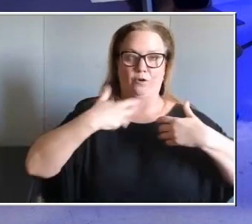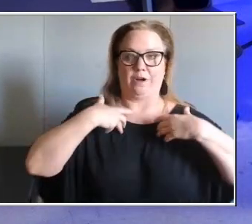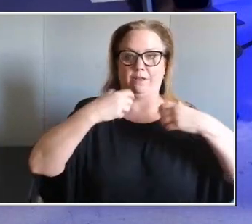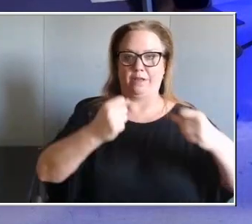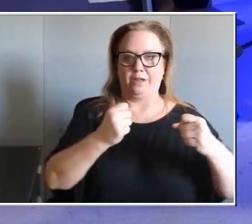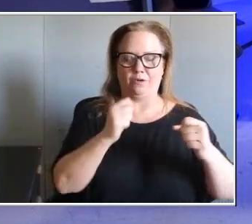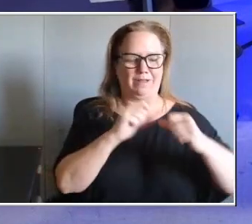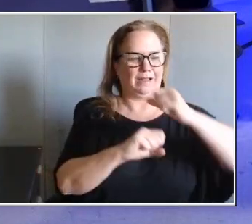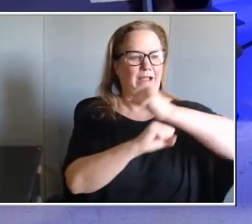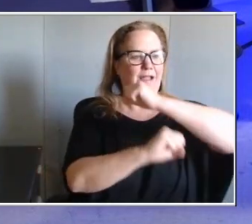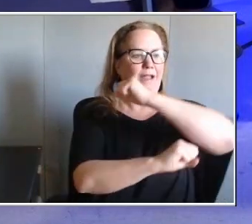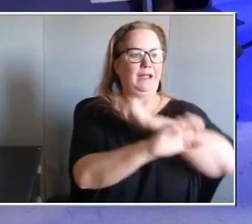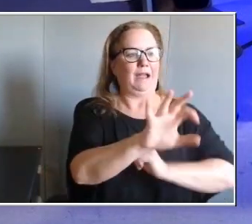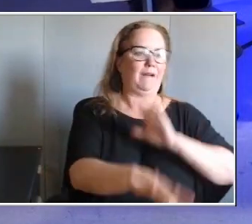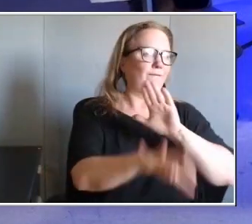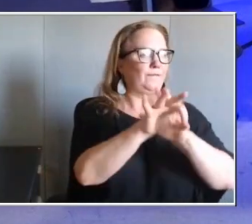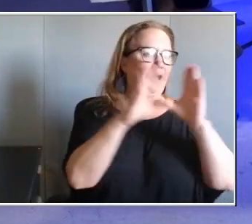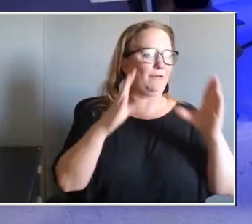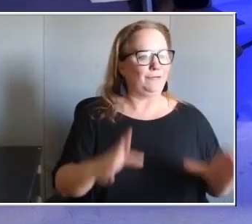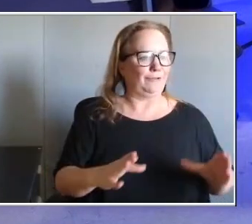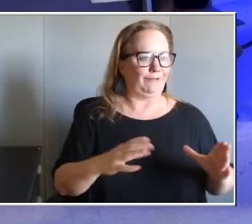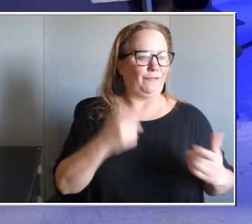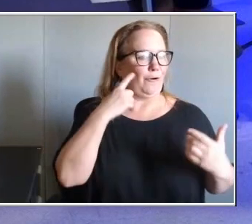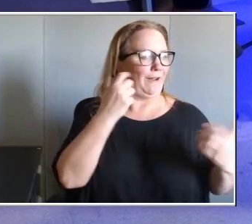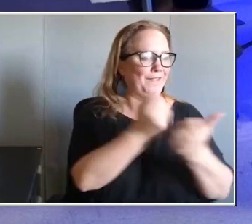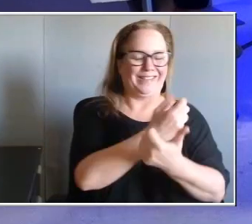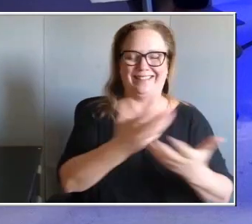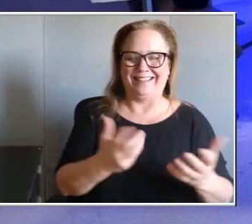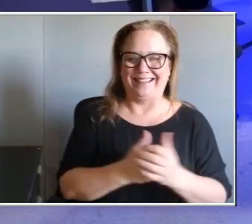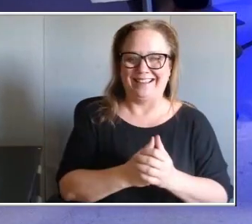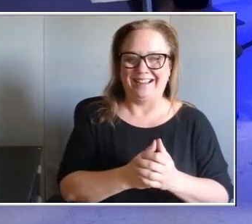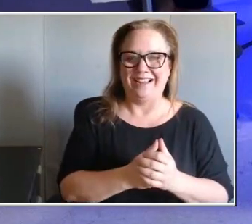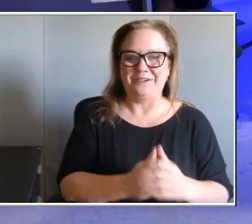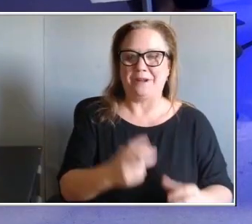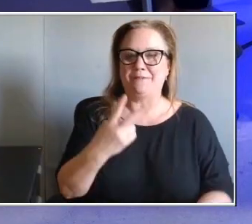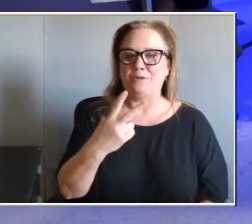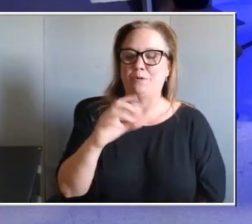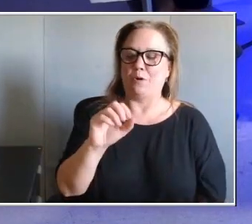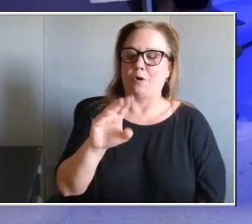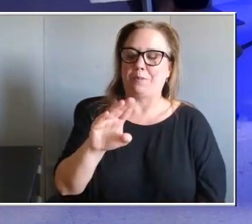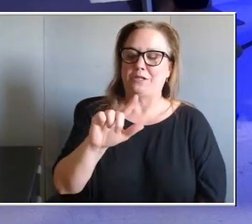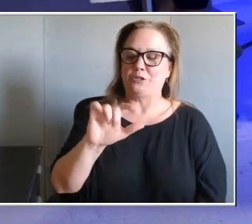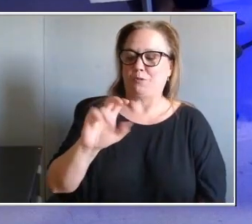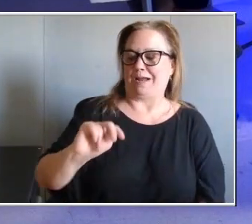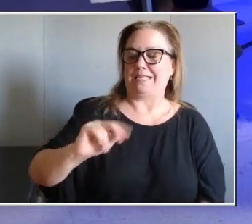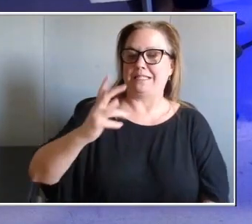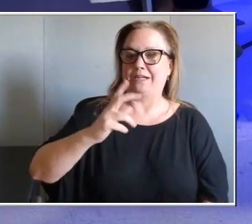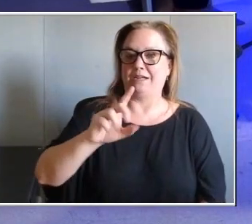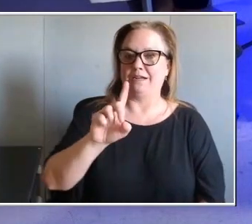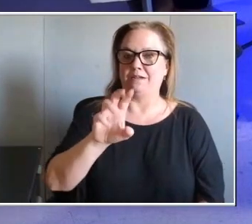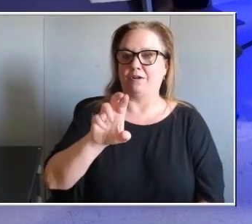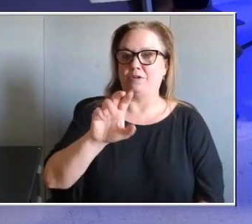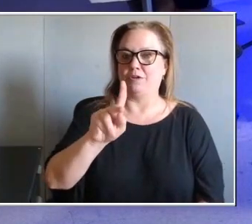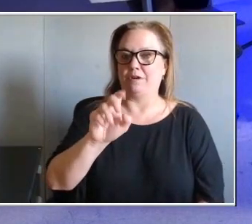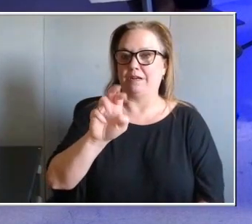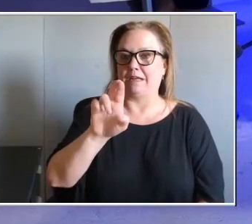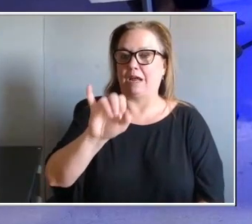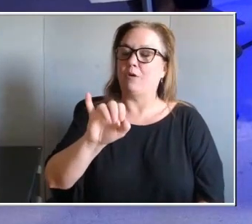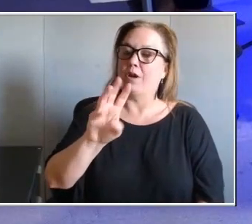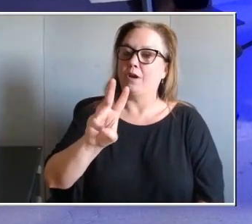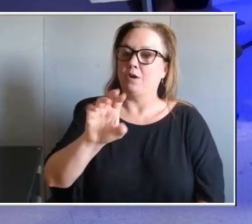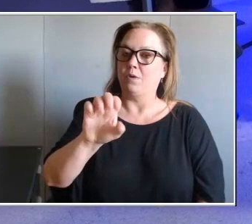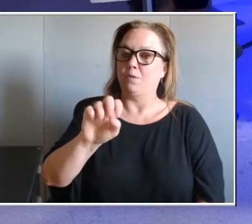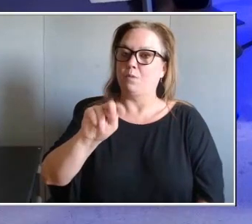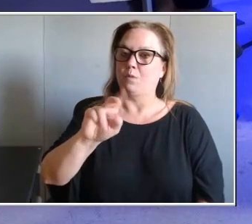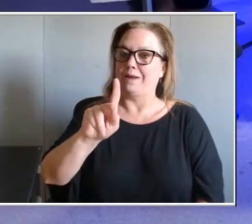founder. founder. We also have two of our OBGYNs from the health system, Dr. Carrie Winnicke, the chair of obstetrics